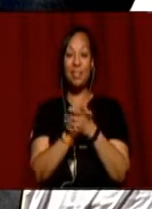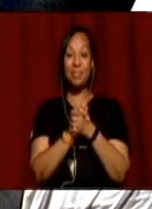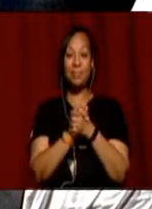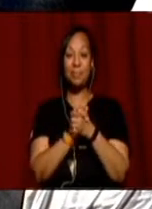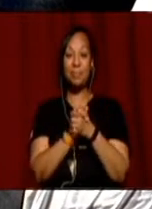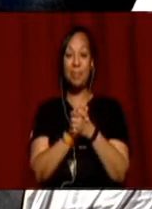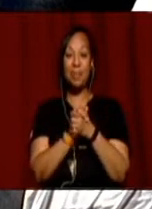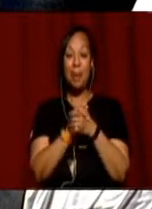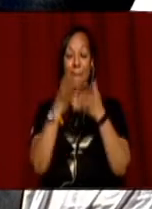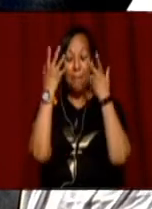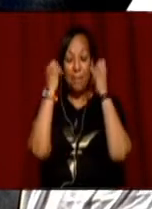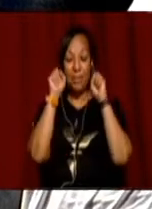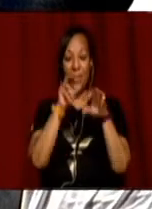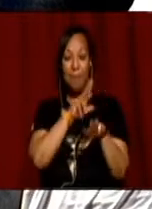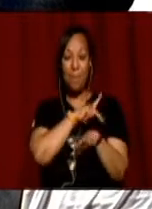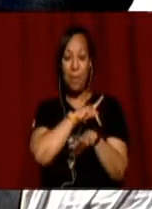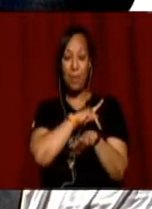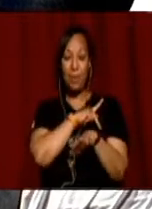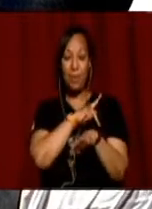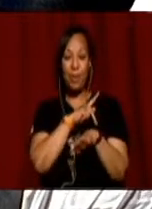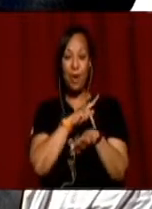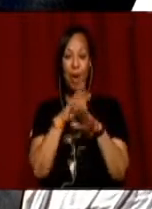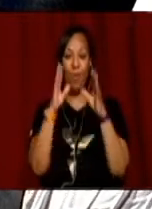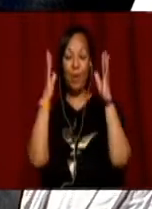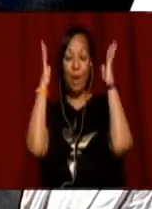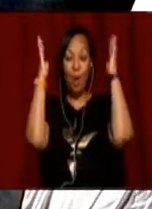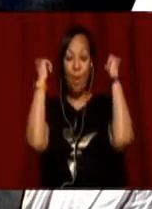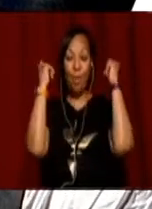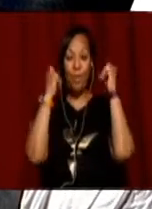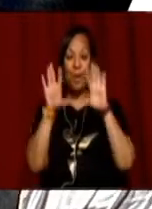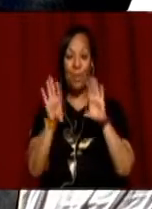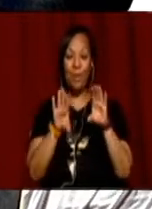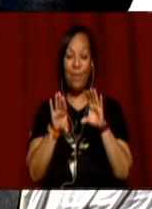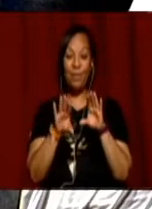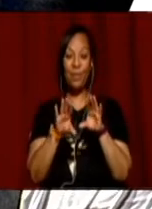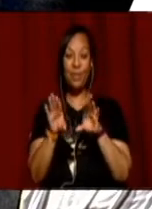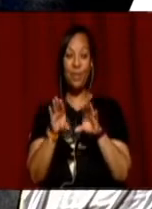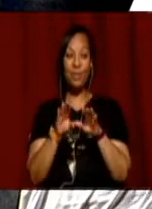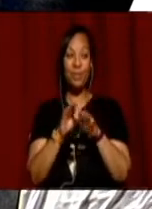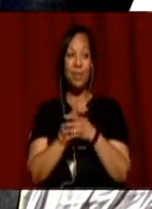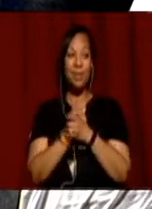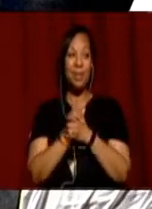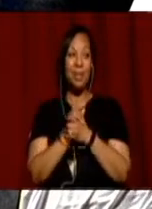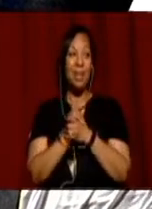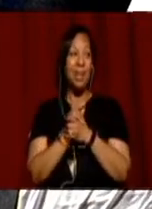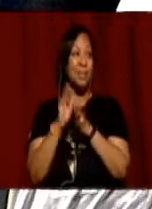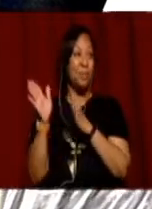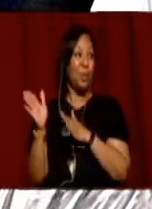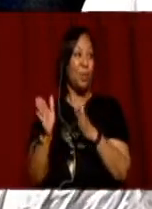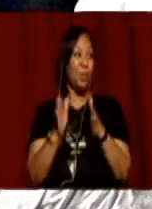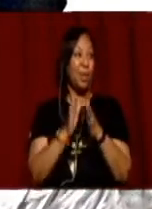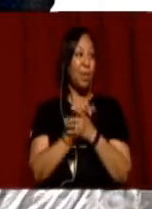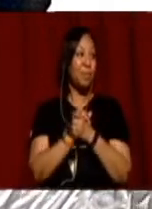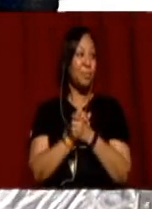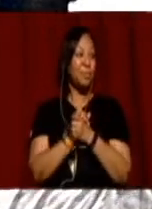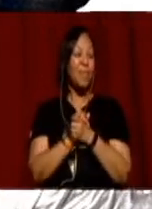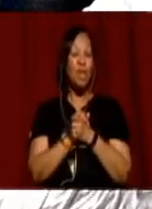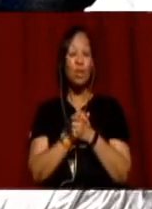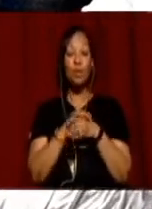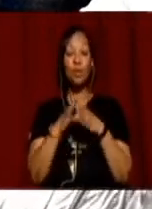President Preckwinkle's office. And we certainly hope whatever it is that we do for it to be a coordinated effort.